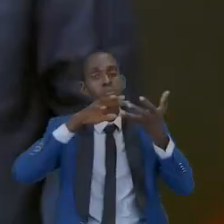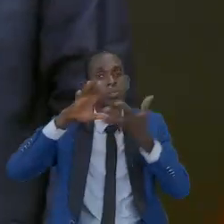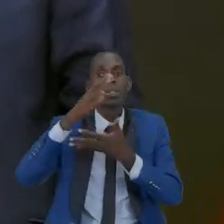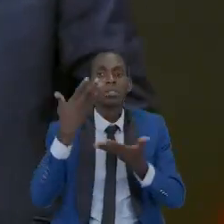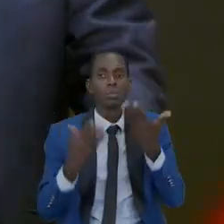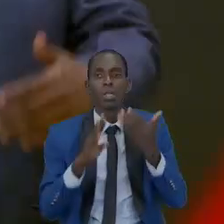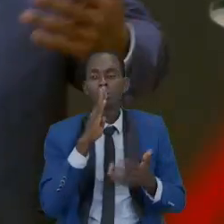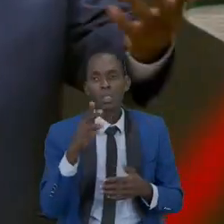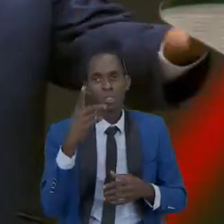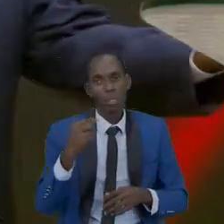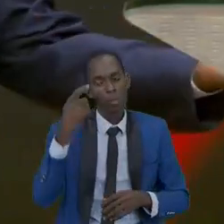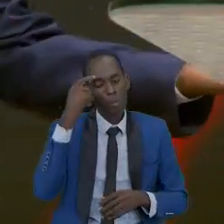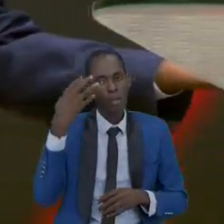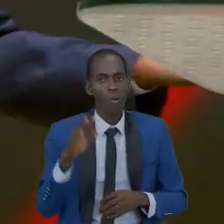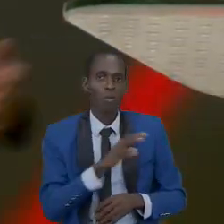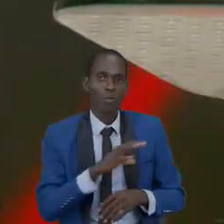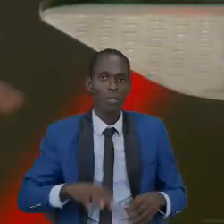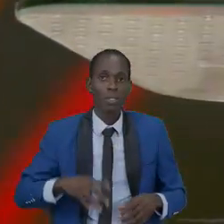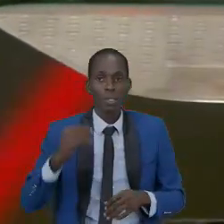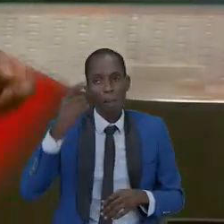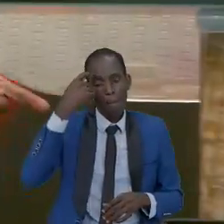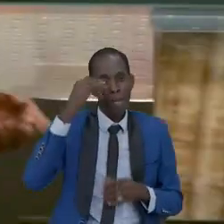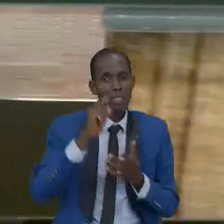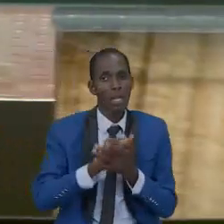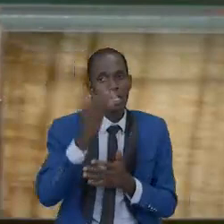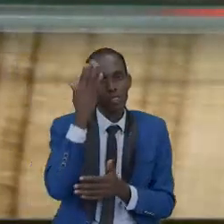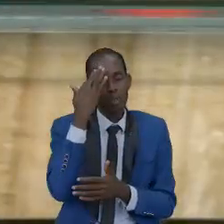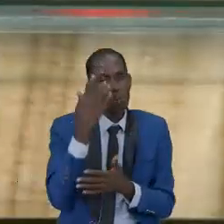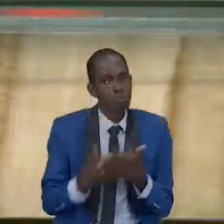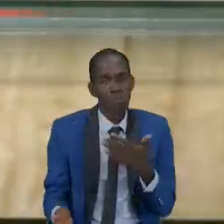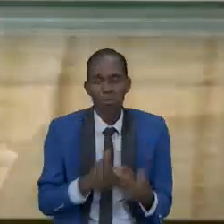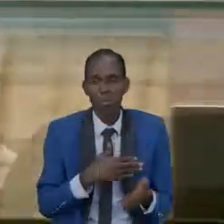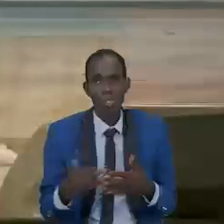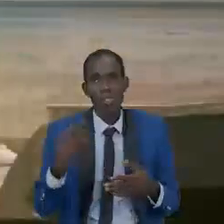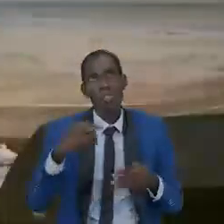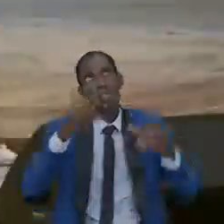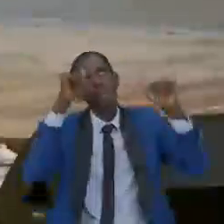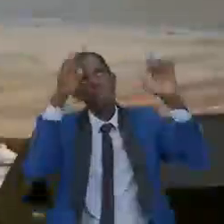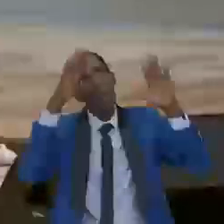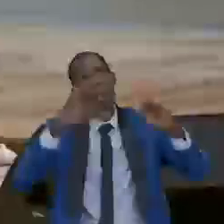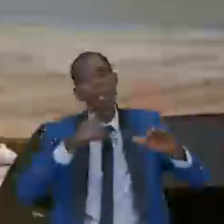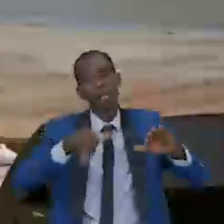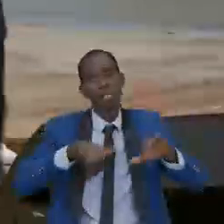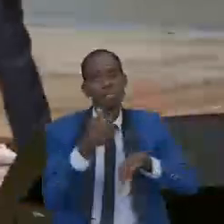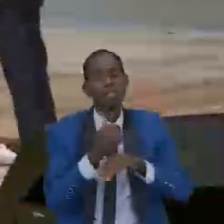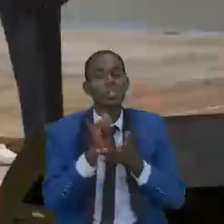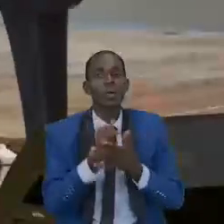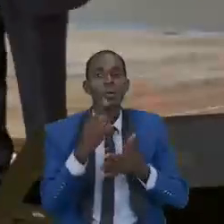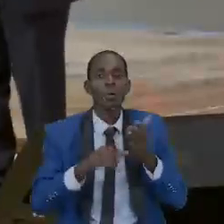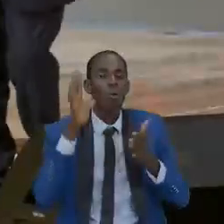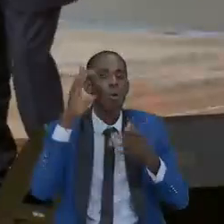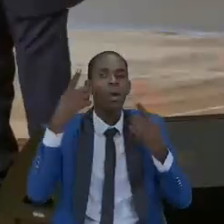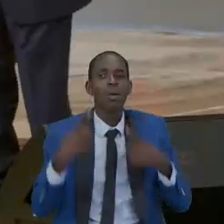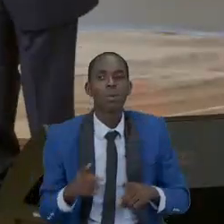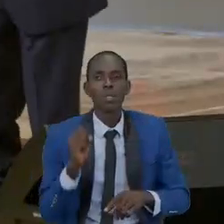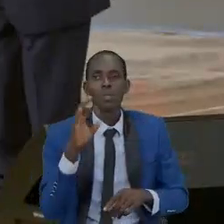mind of Christ. The mind that knows that whatever the Father has ordained, that is what will happen. And so